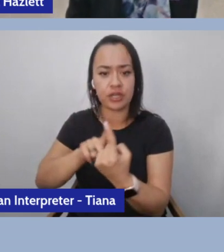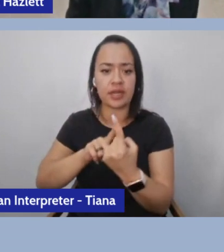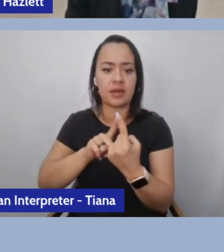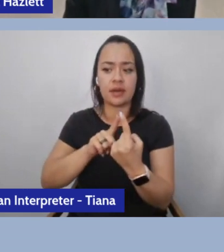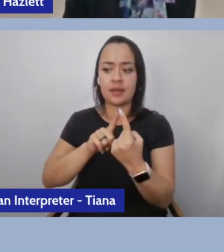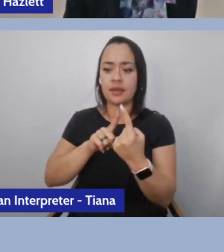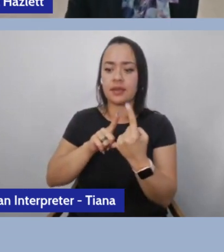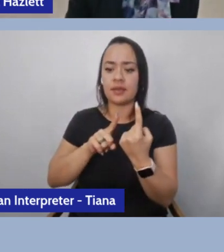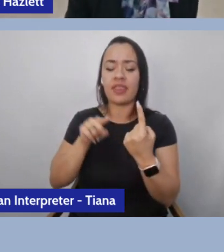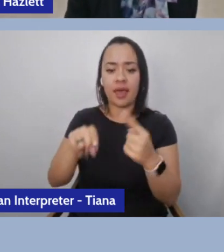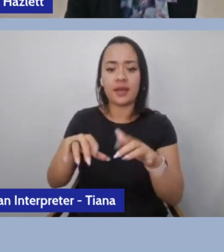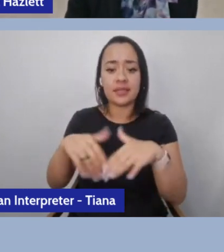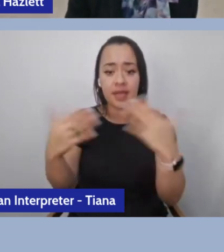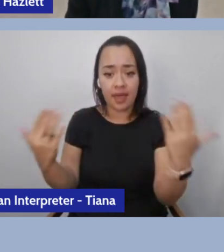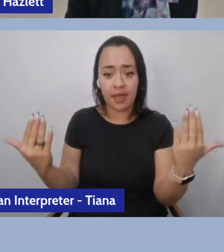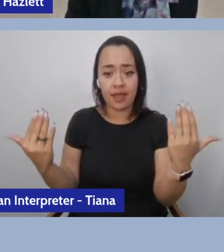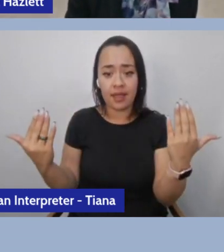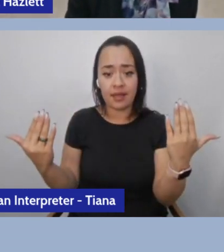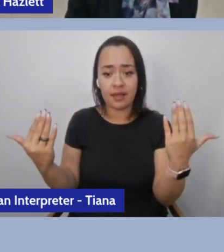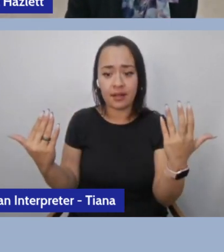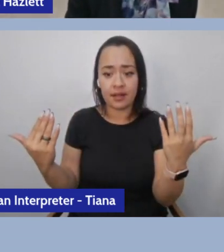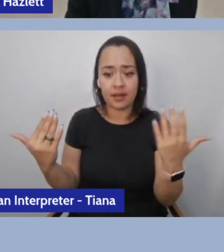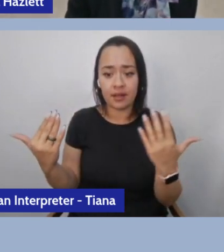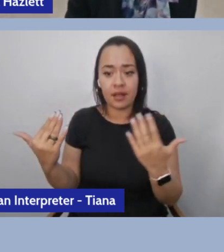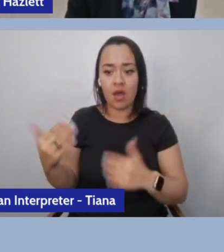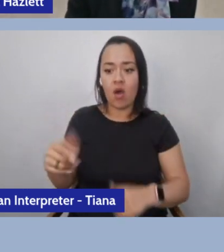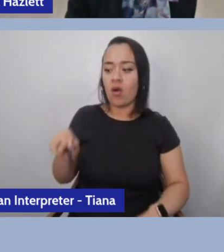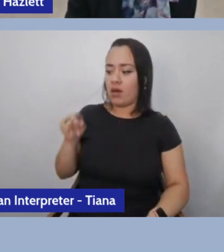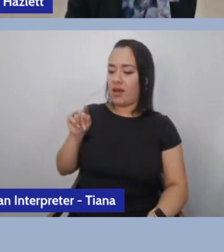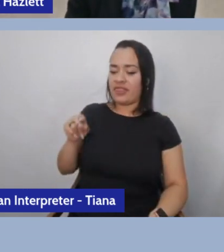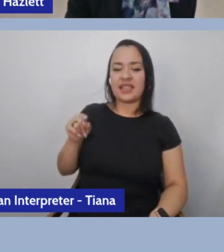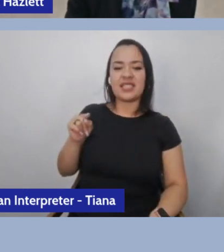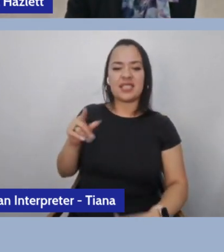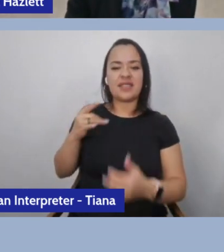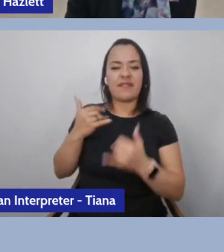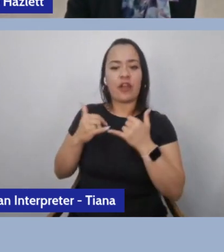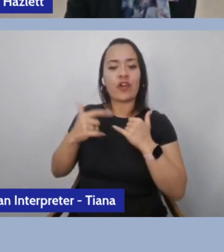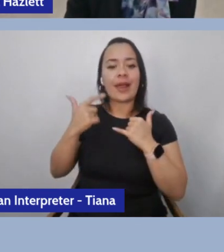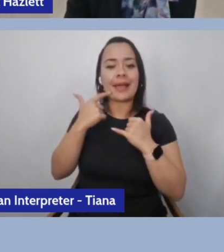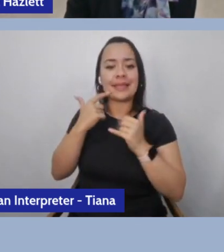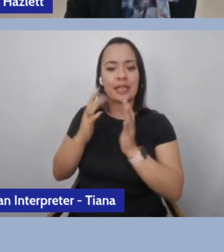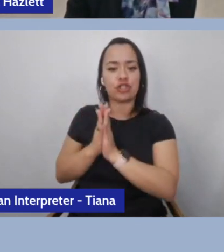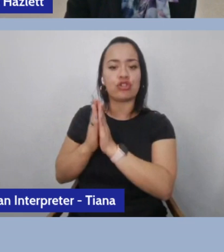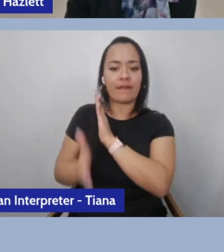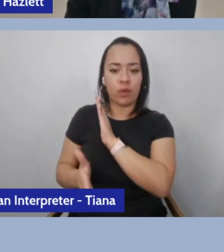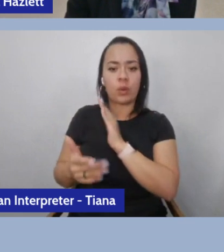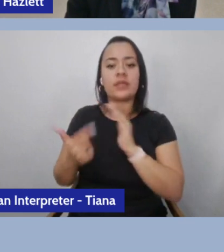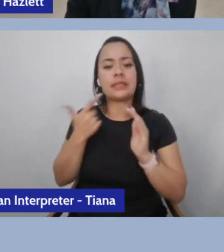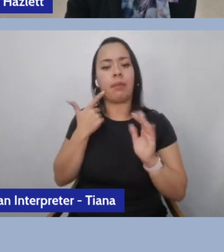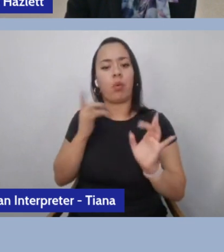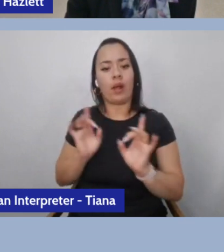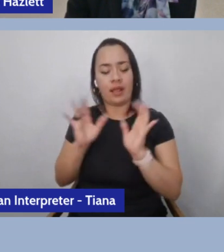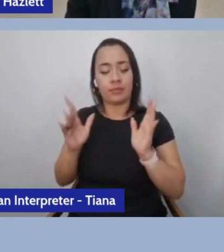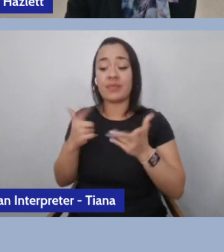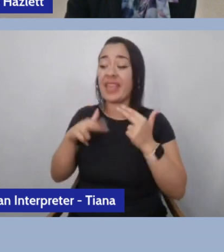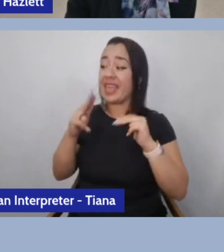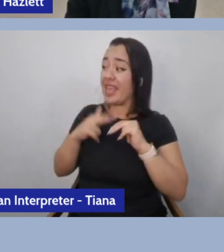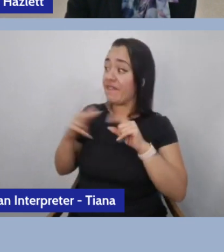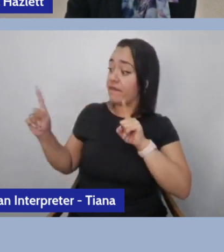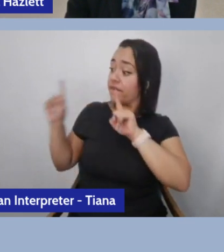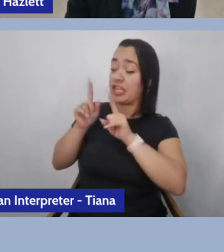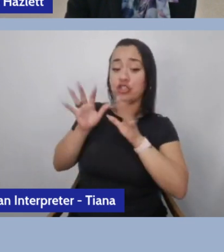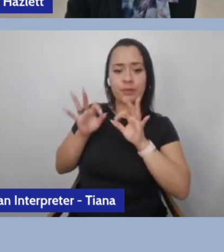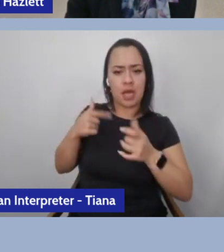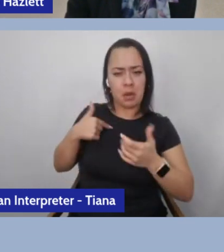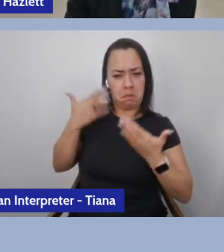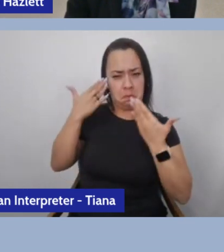having, that's fairly straightforward and easy. If there's an interpreter that I haven't worked with before,